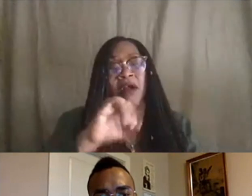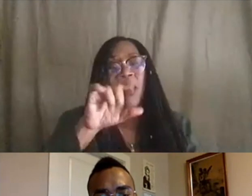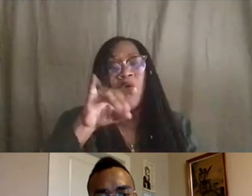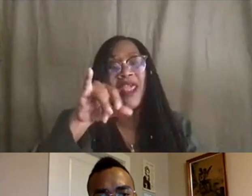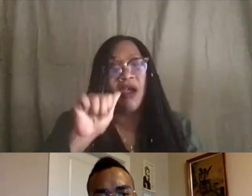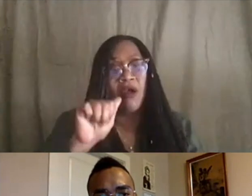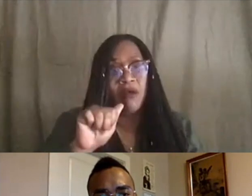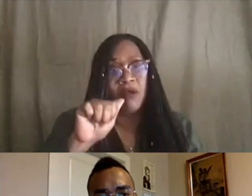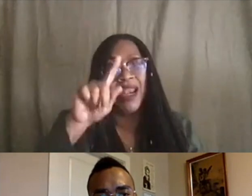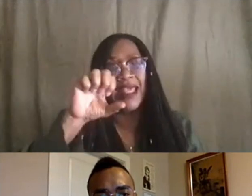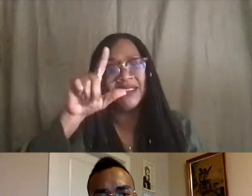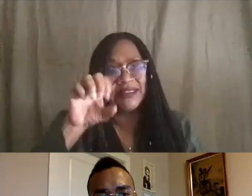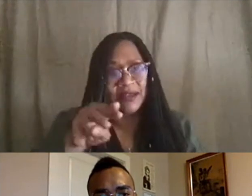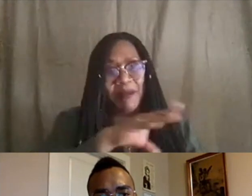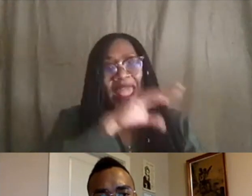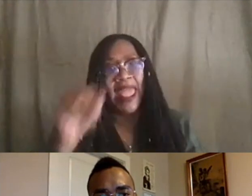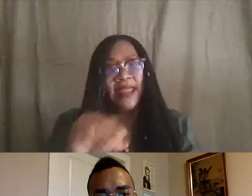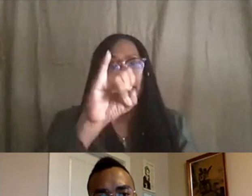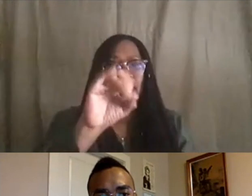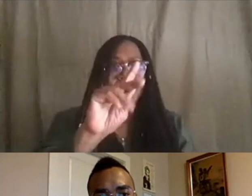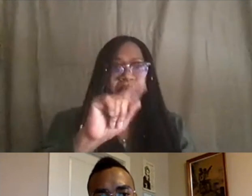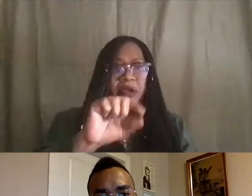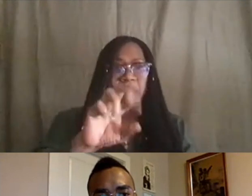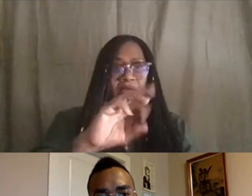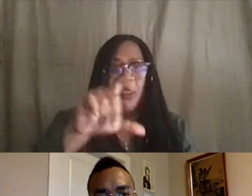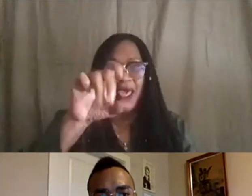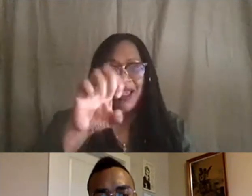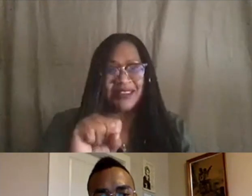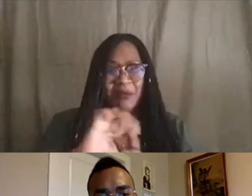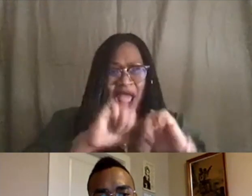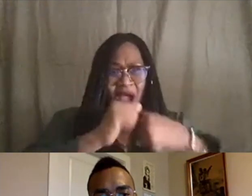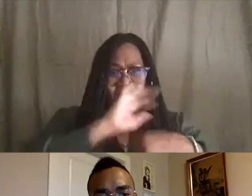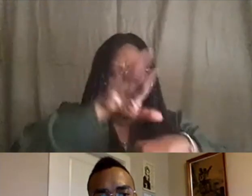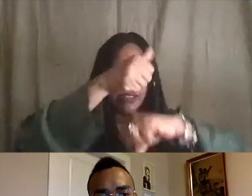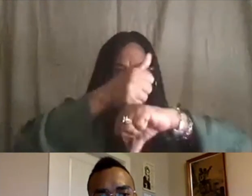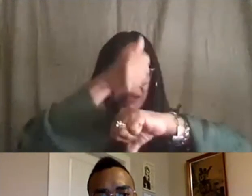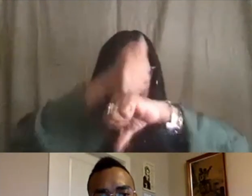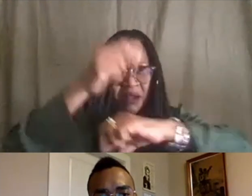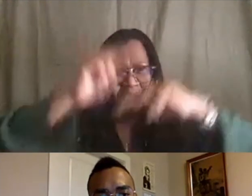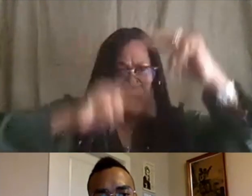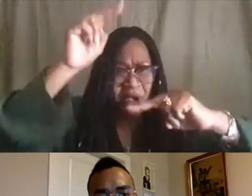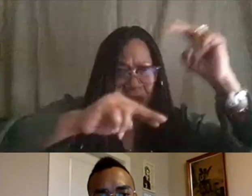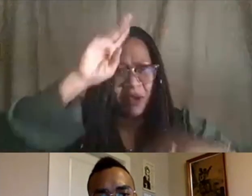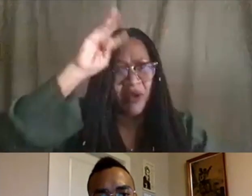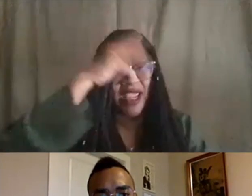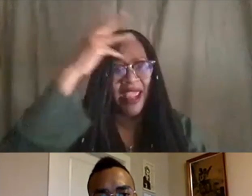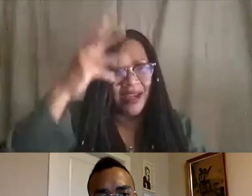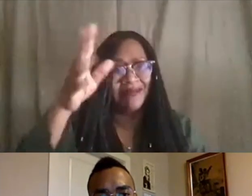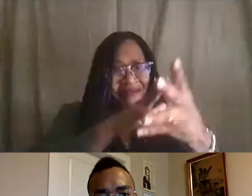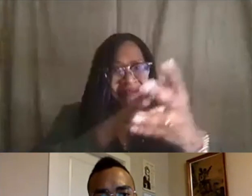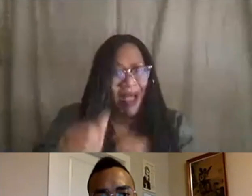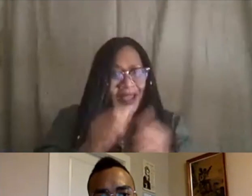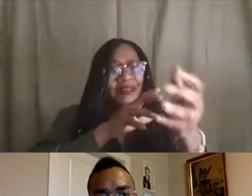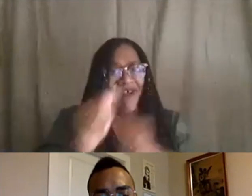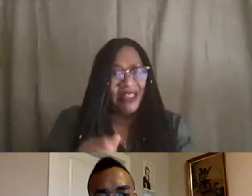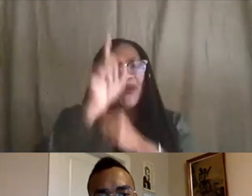wars. These Americas are built on violence and erasure, and we bring these histories with us when we enter any room, and we must bring them into view. With